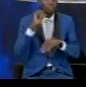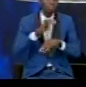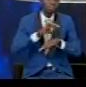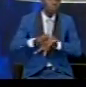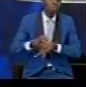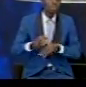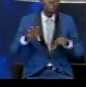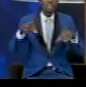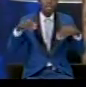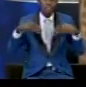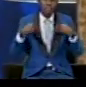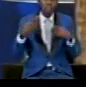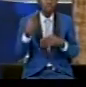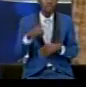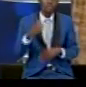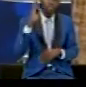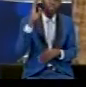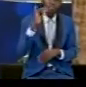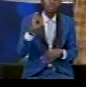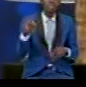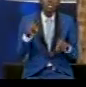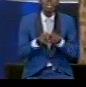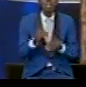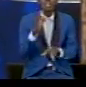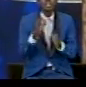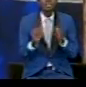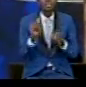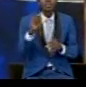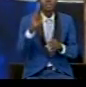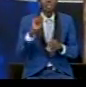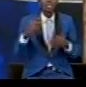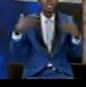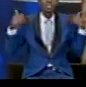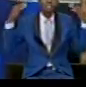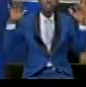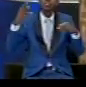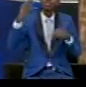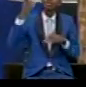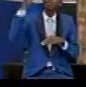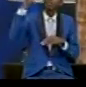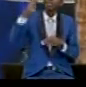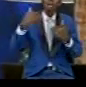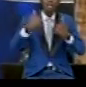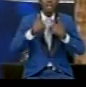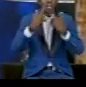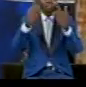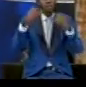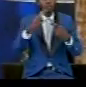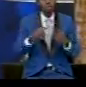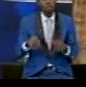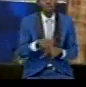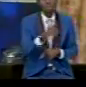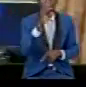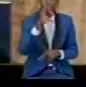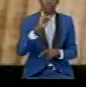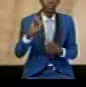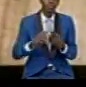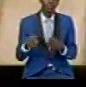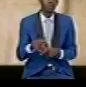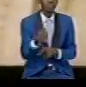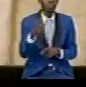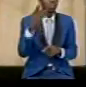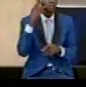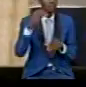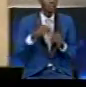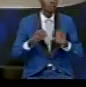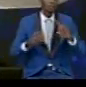received his ministration as if an angel of God had come to them, preaching to them. 1